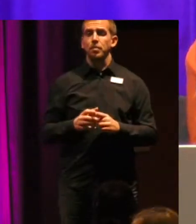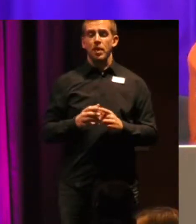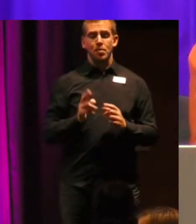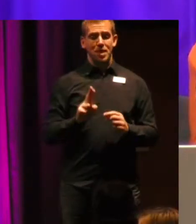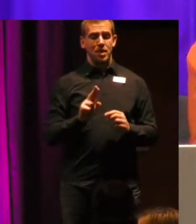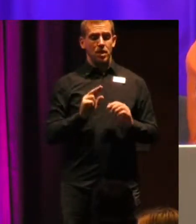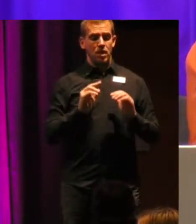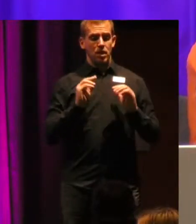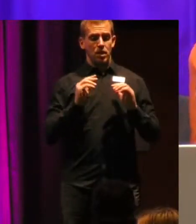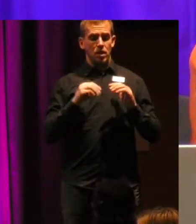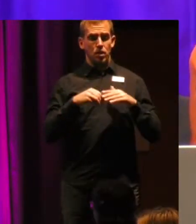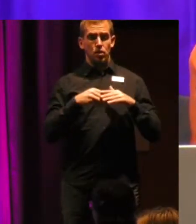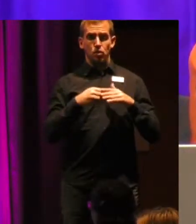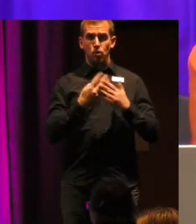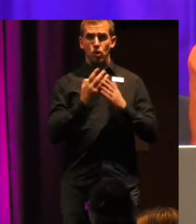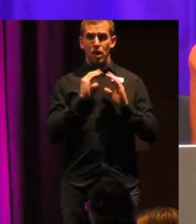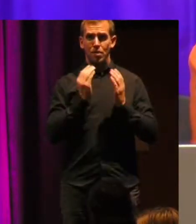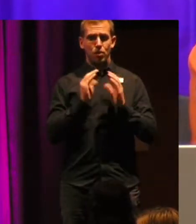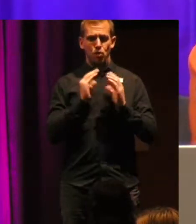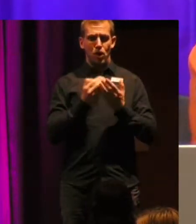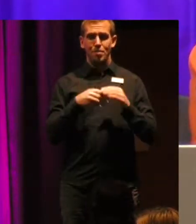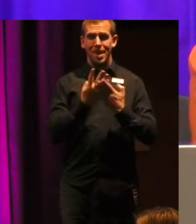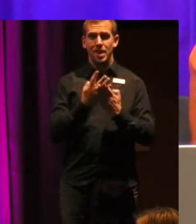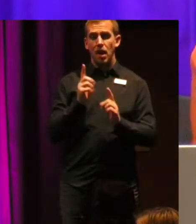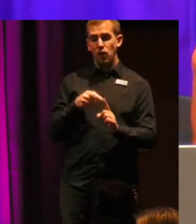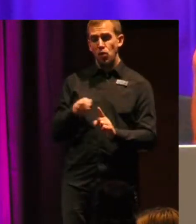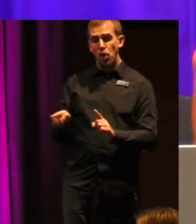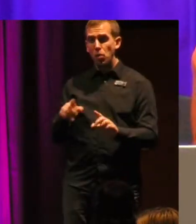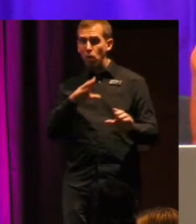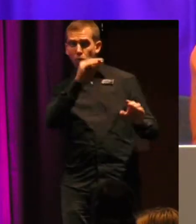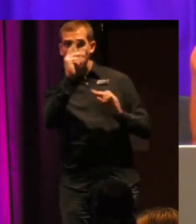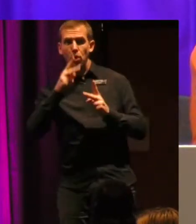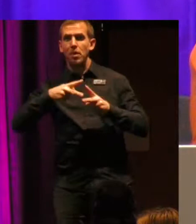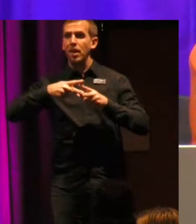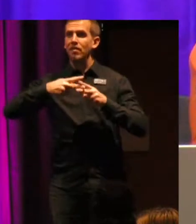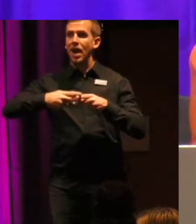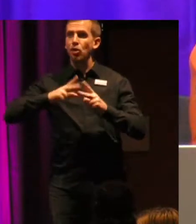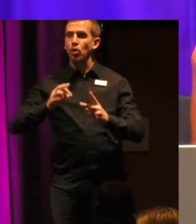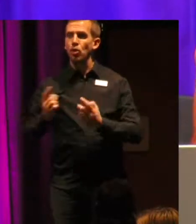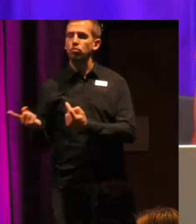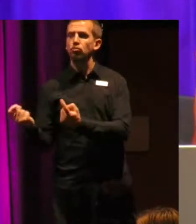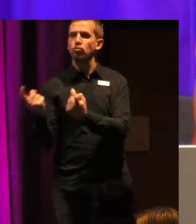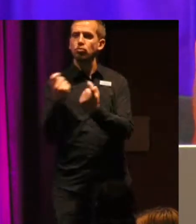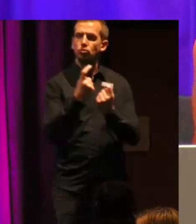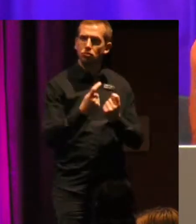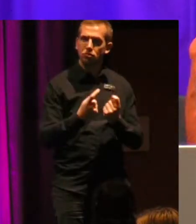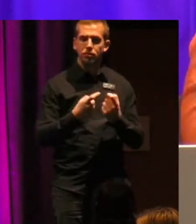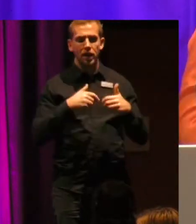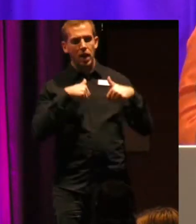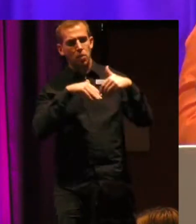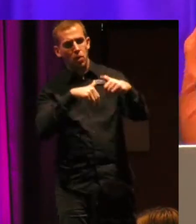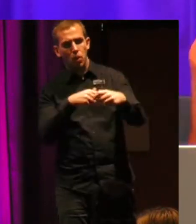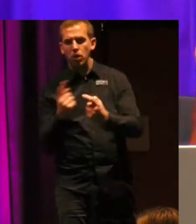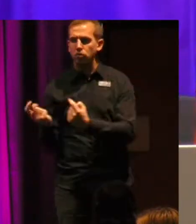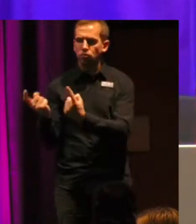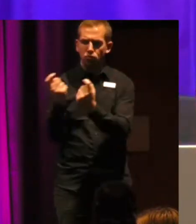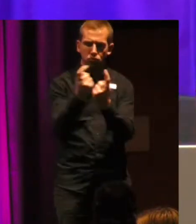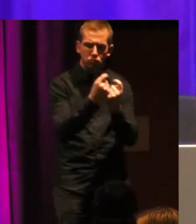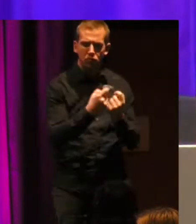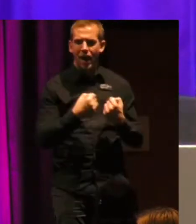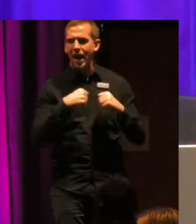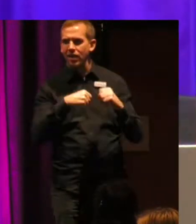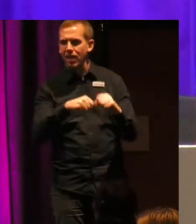actually organize their campaigns, to help to get their voters out, to help bring new issues